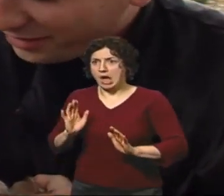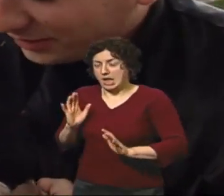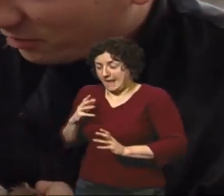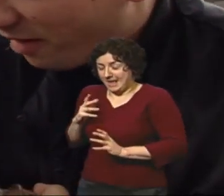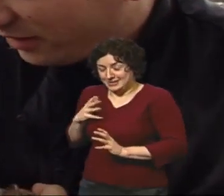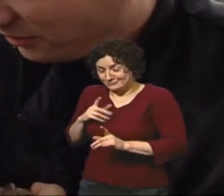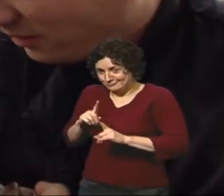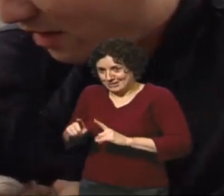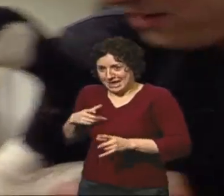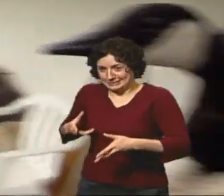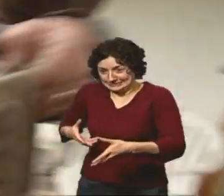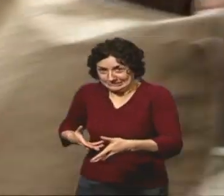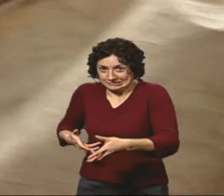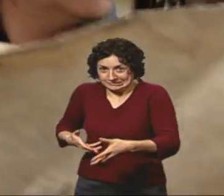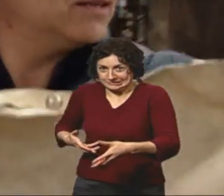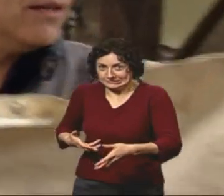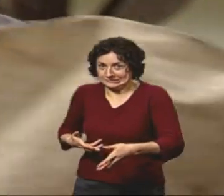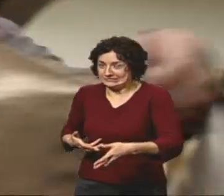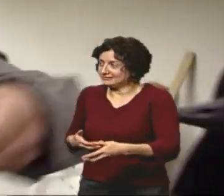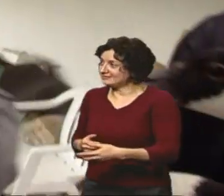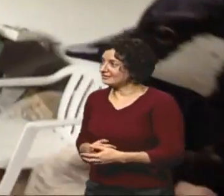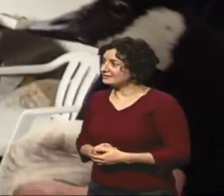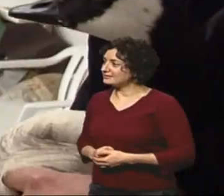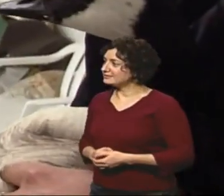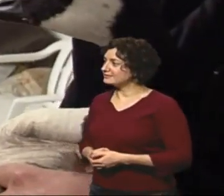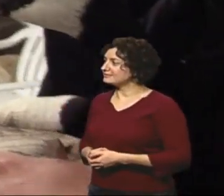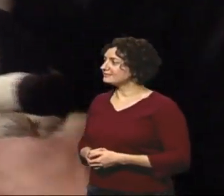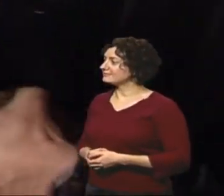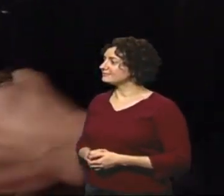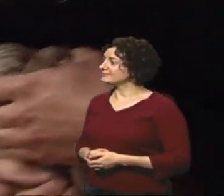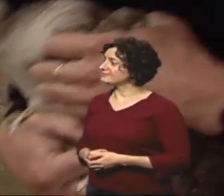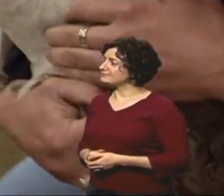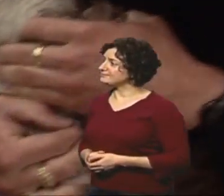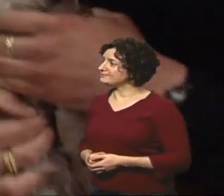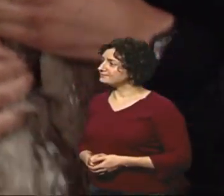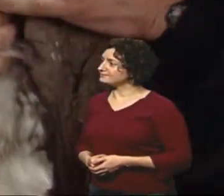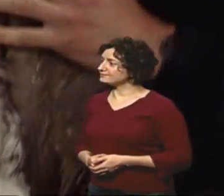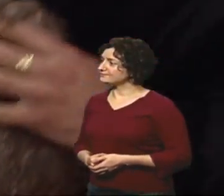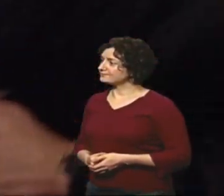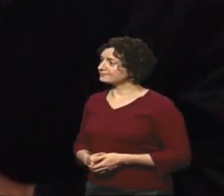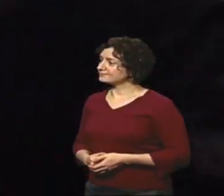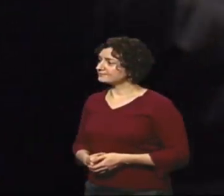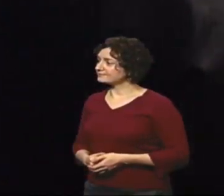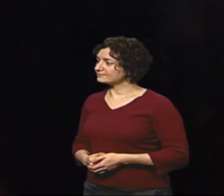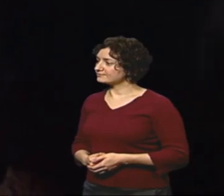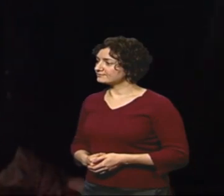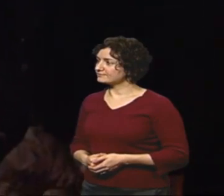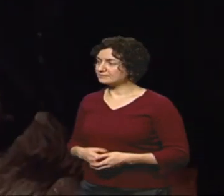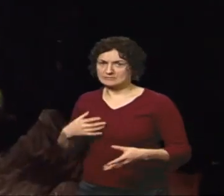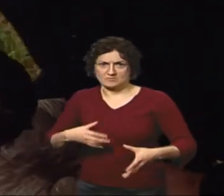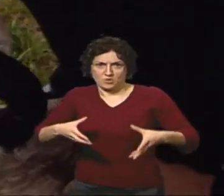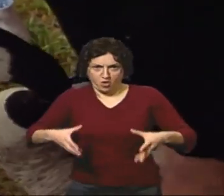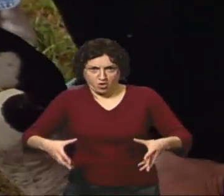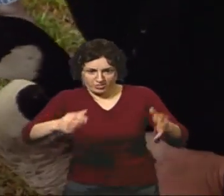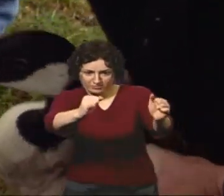go, Jim. Right. Head first. Go on. Well, if you put him on the deck, just hold down. him, obviously, feet down. Then we can feed